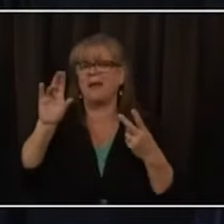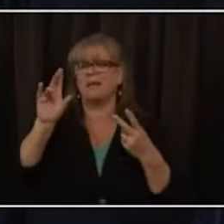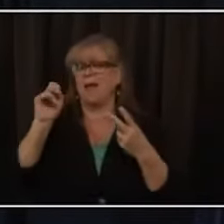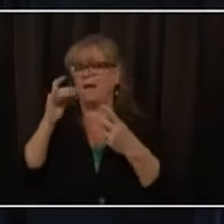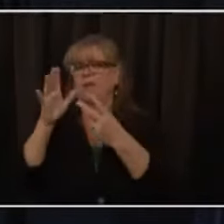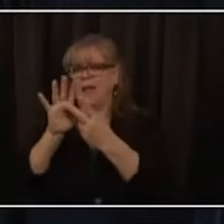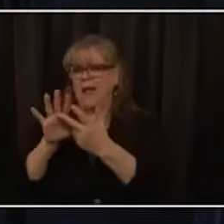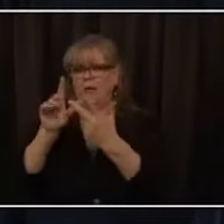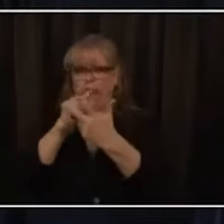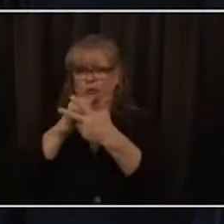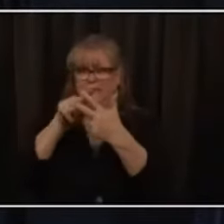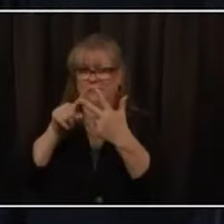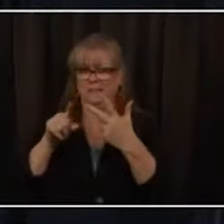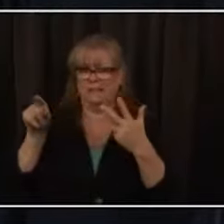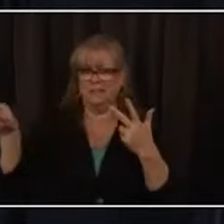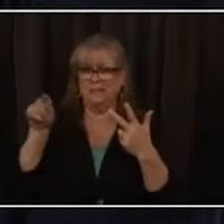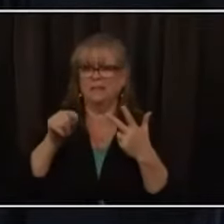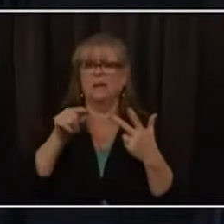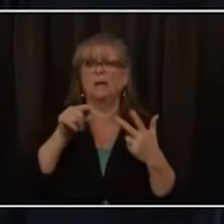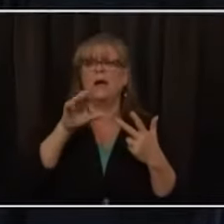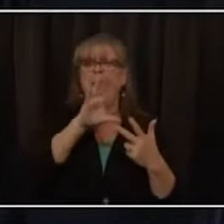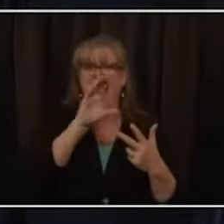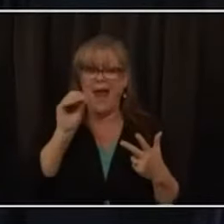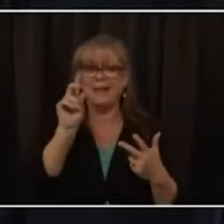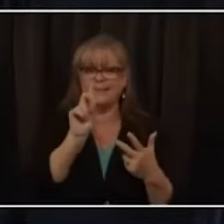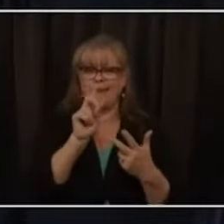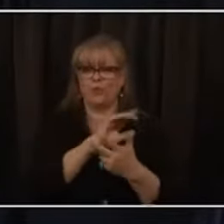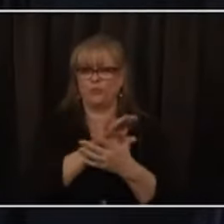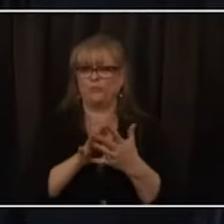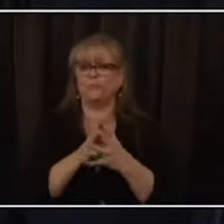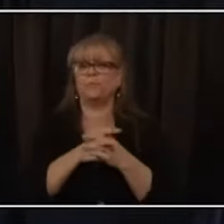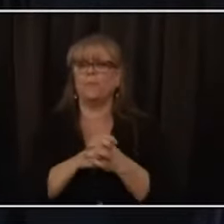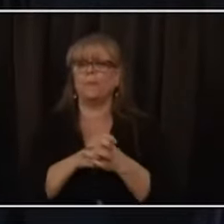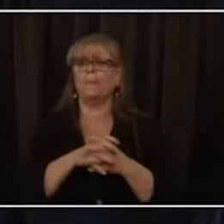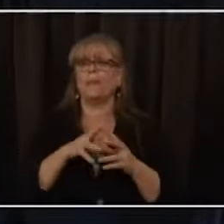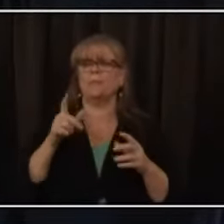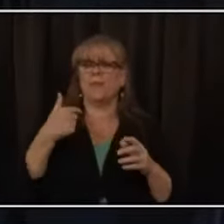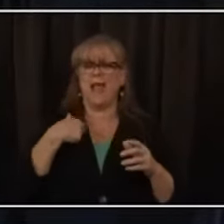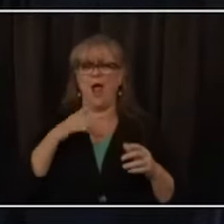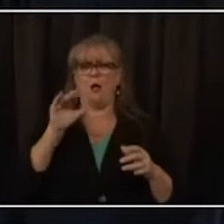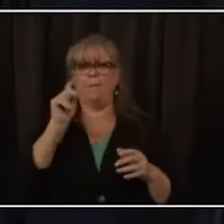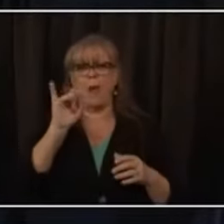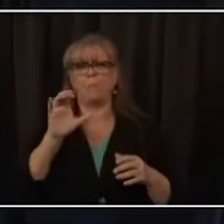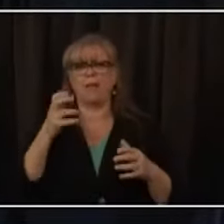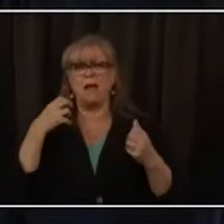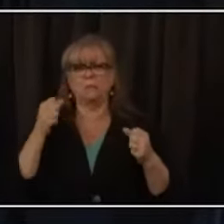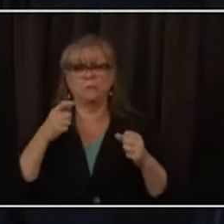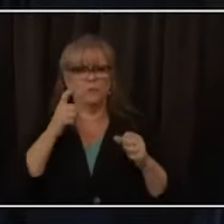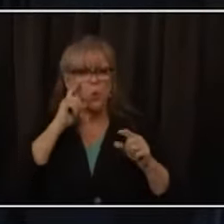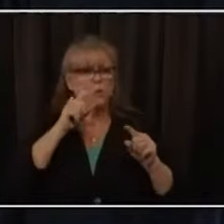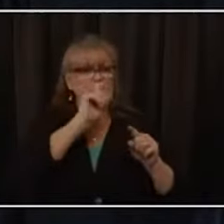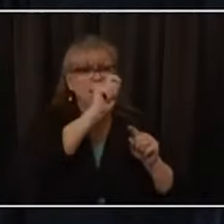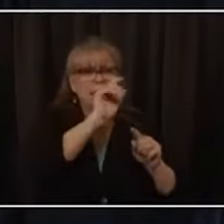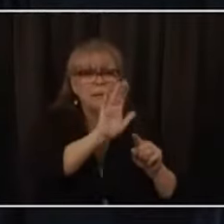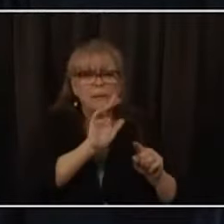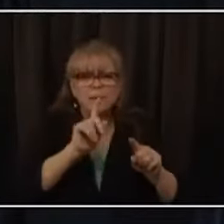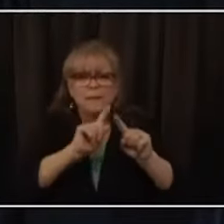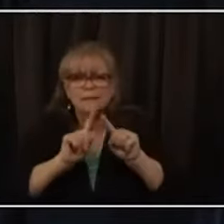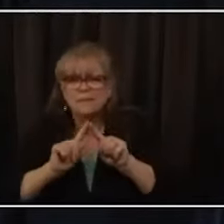our individual public health orders vary slightly, our core strategy is similar and is really built on 2